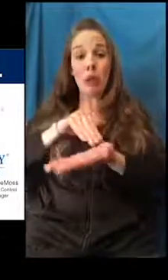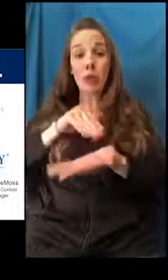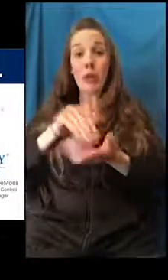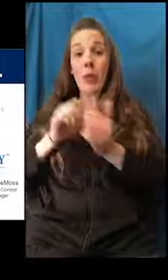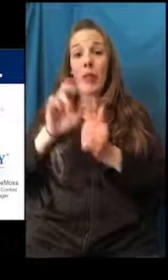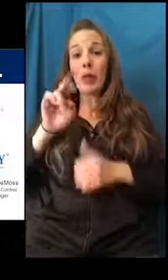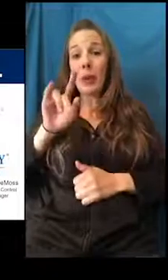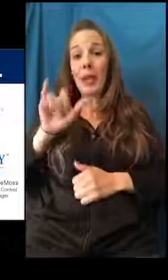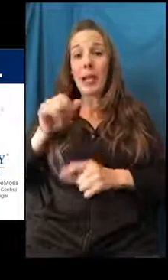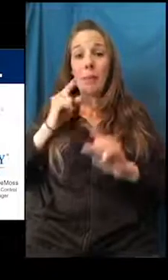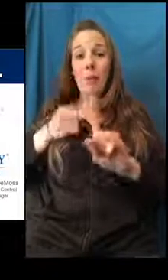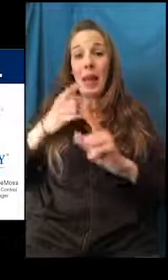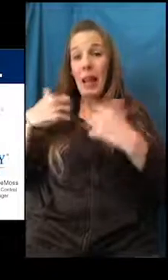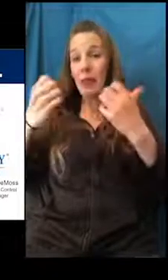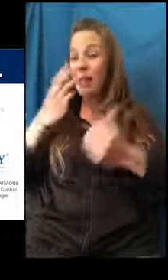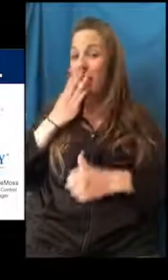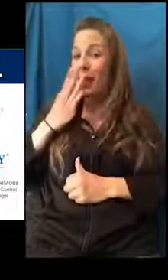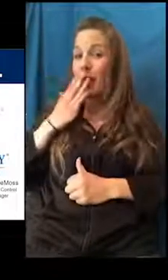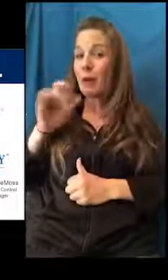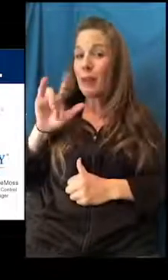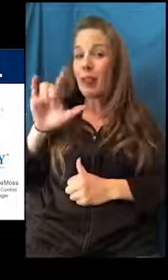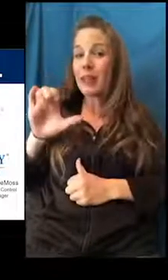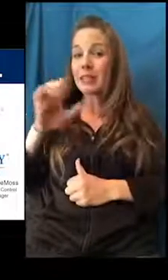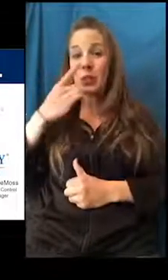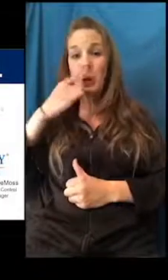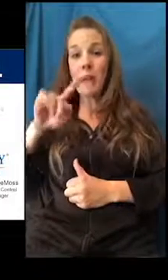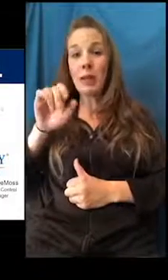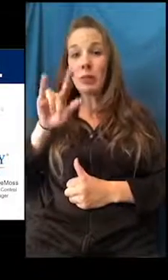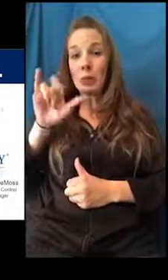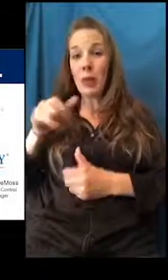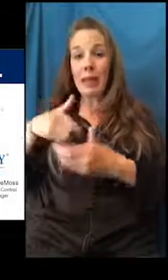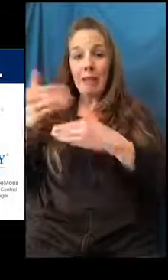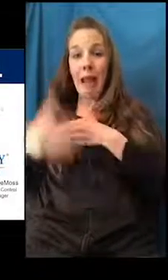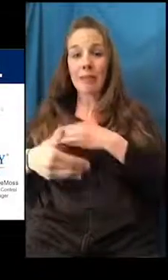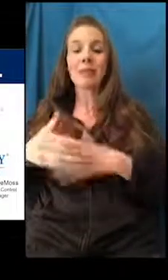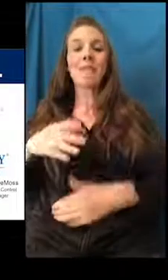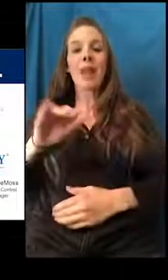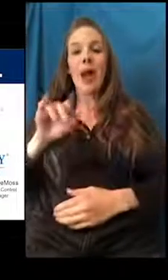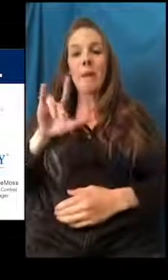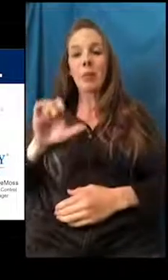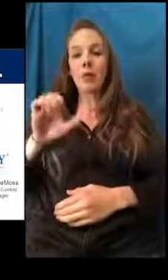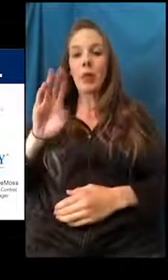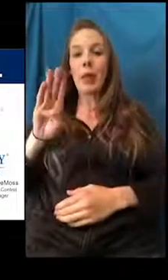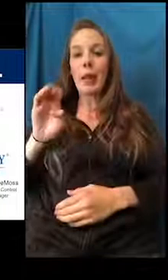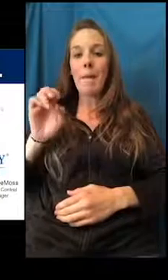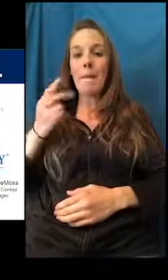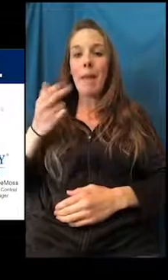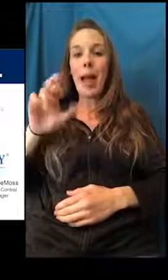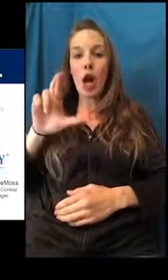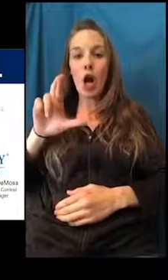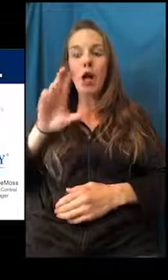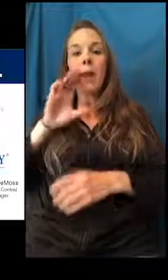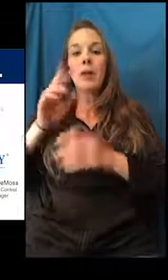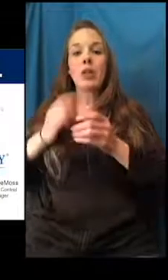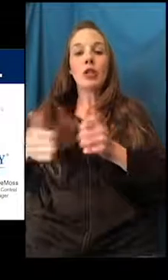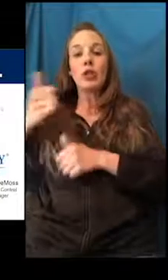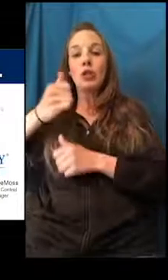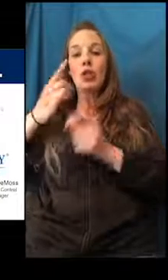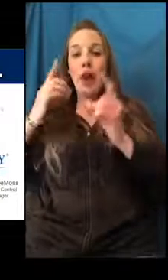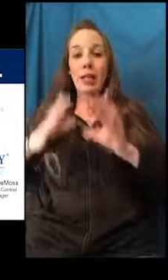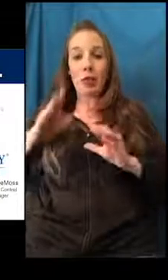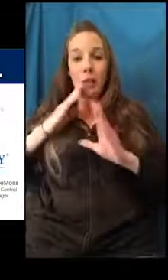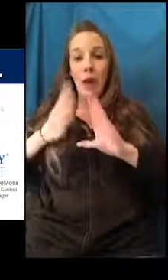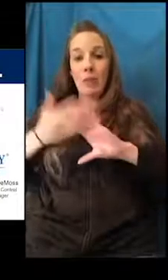Thank you, Leslie. Julie, would you go next, please? I'm Julie Bear, and I'm the Director of Operations for